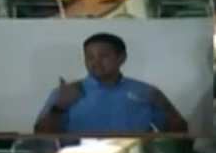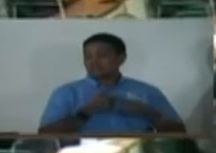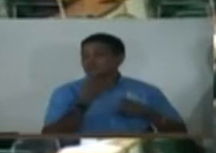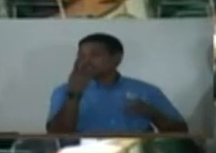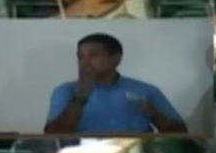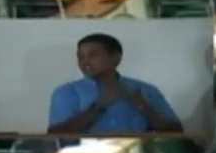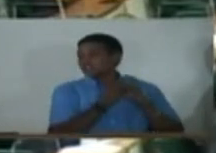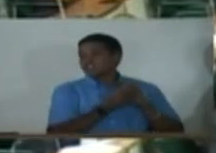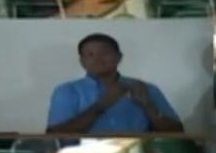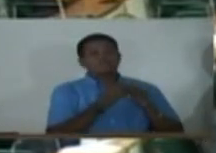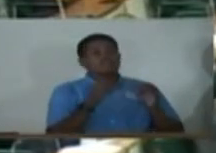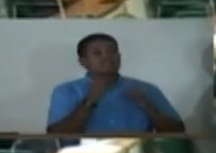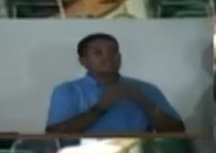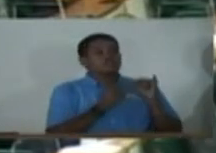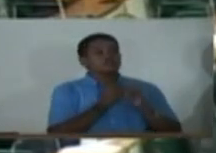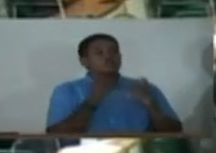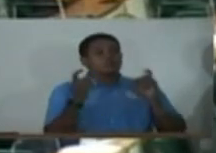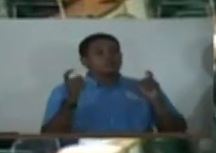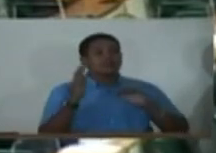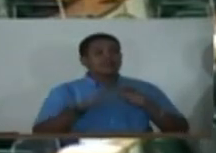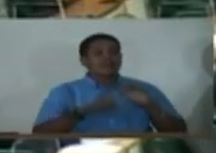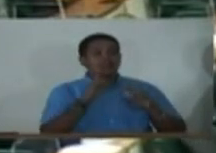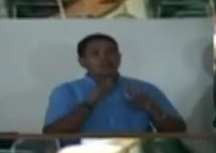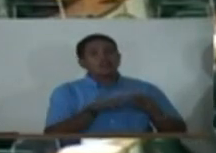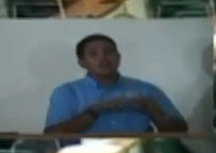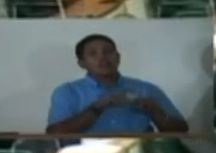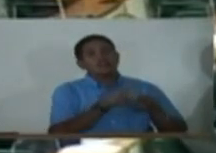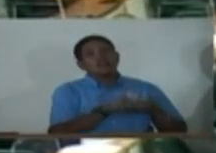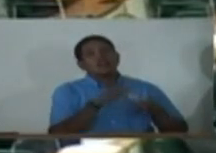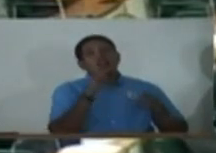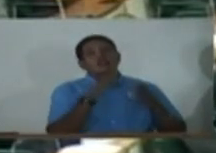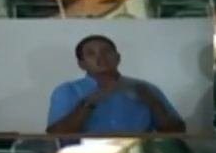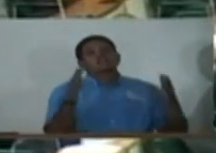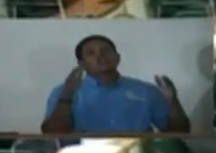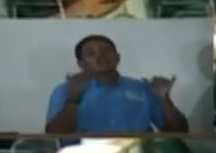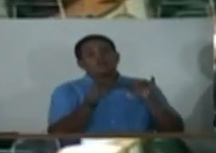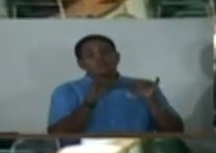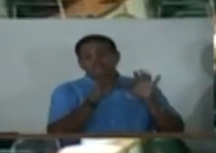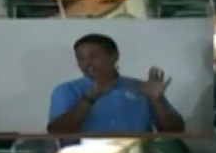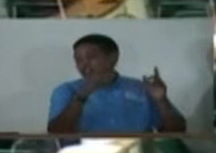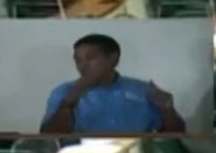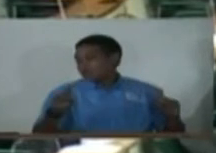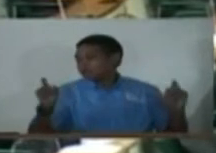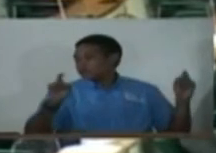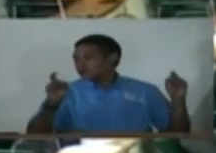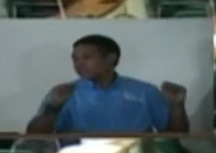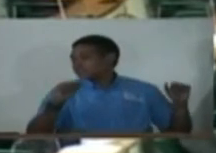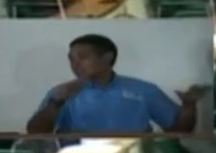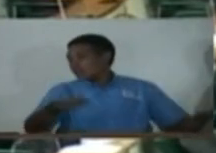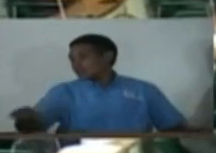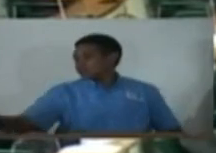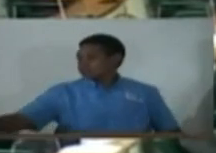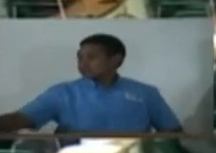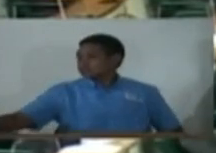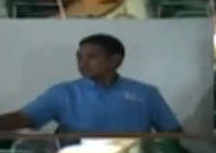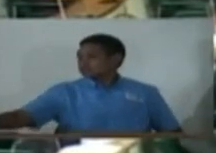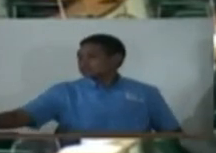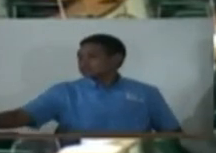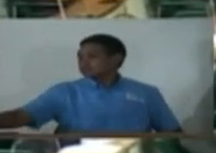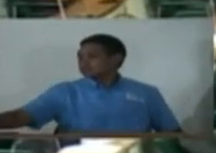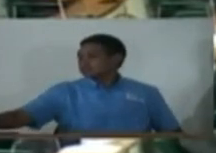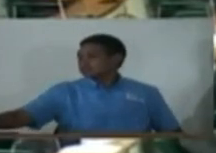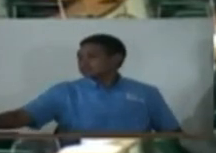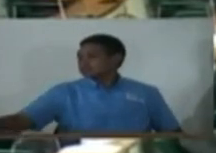management rather than a dependence on the general measures to manage gatherings. So we will be